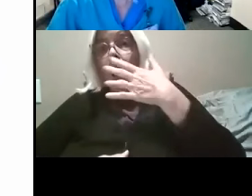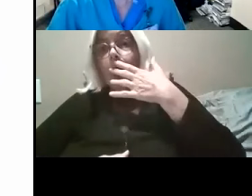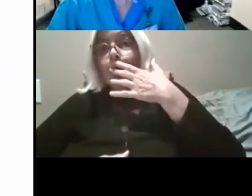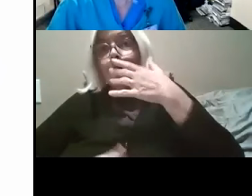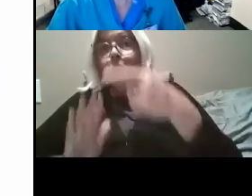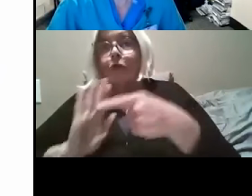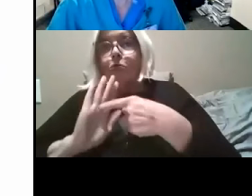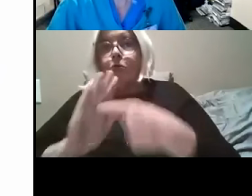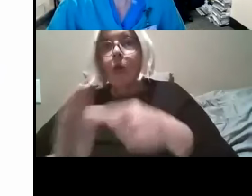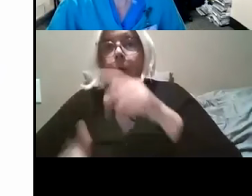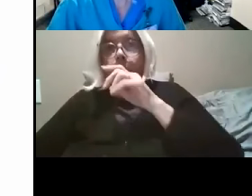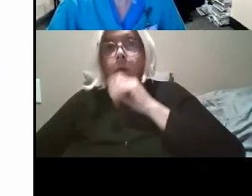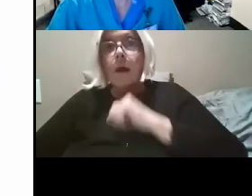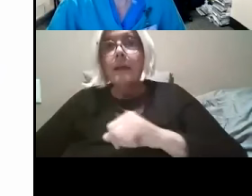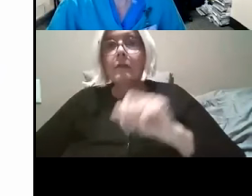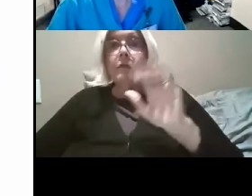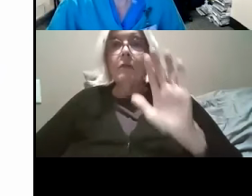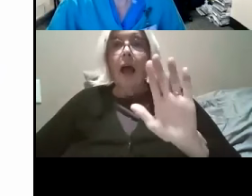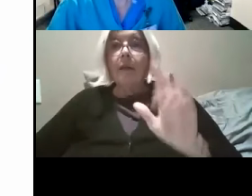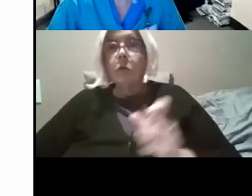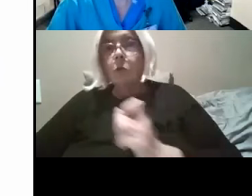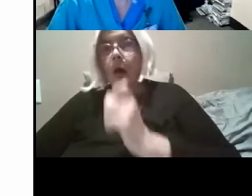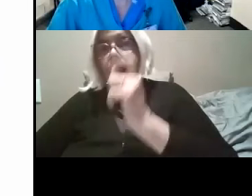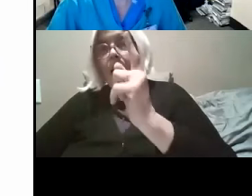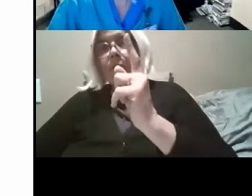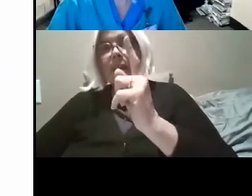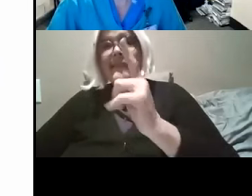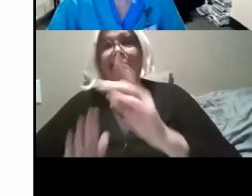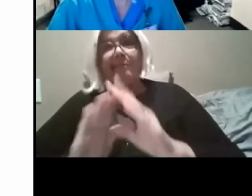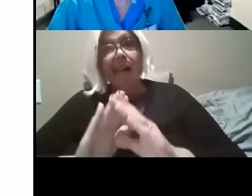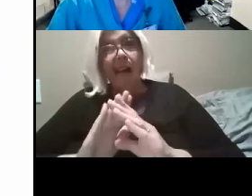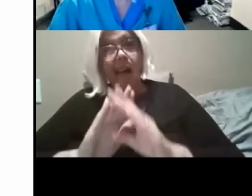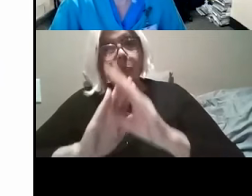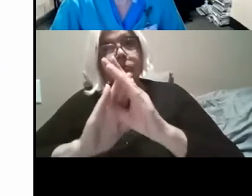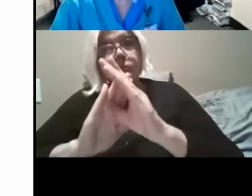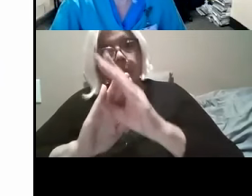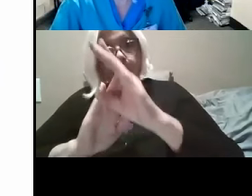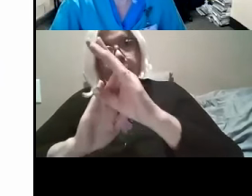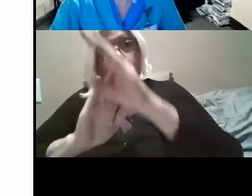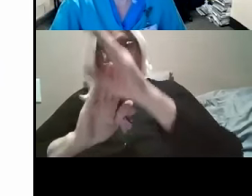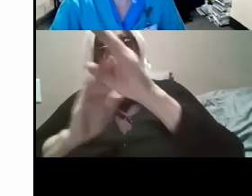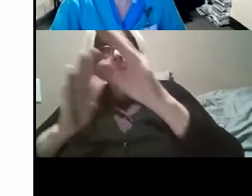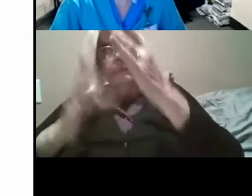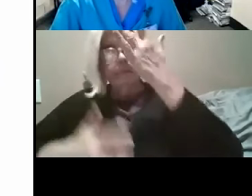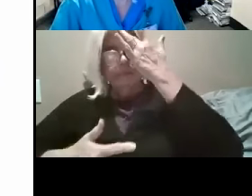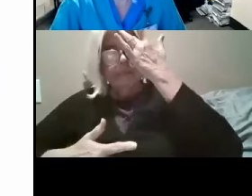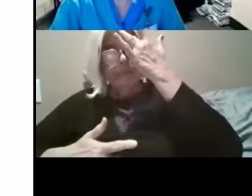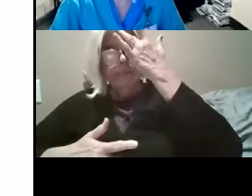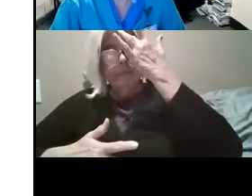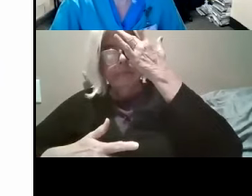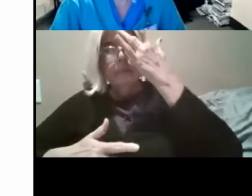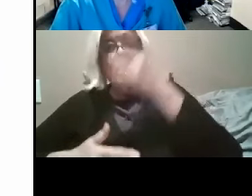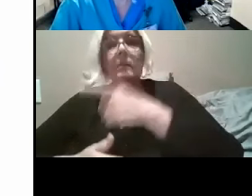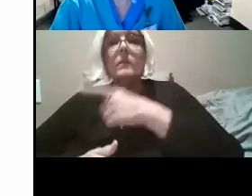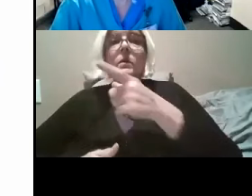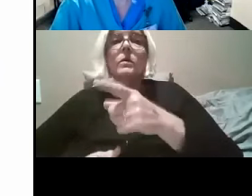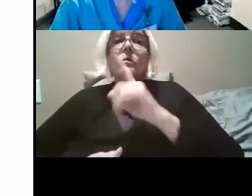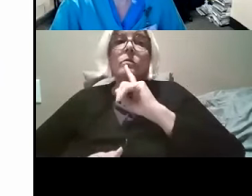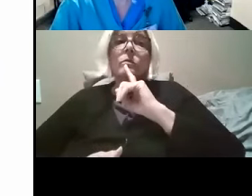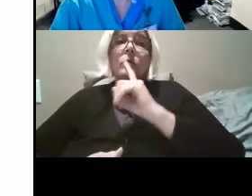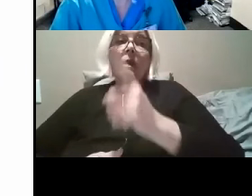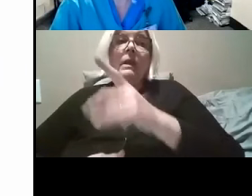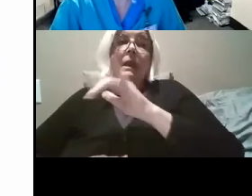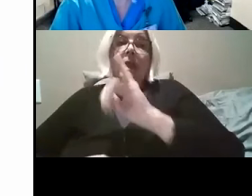now. Vermont is still doing quite well. We do know that. We've known that all along, that